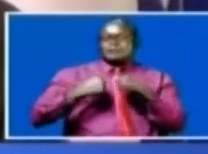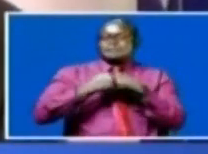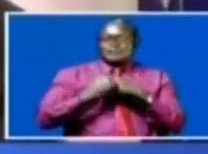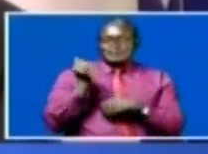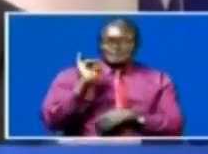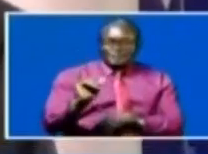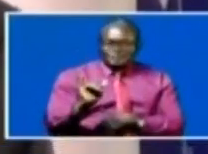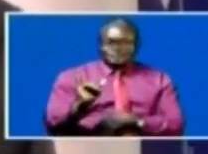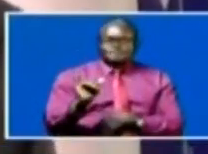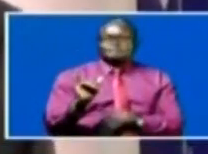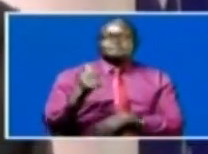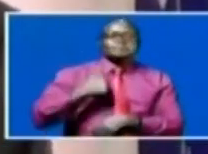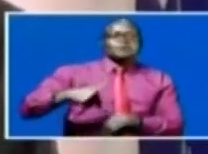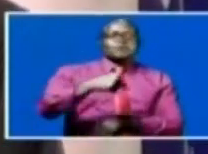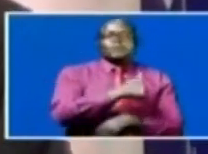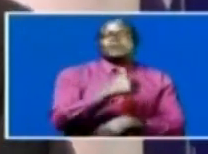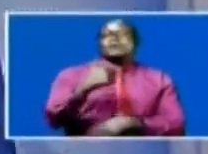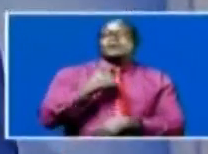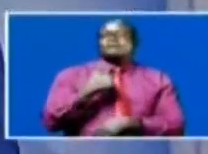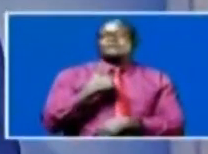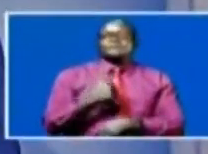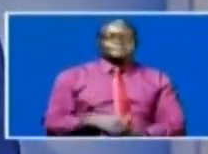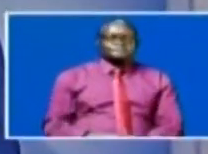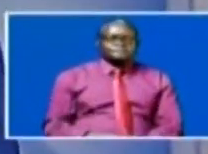that we are having.